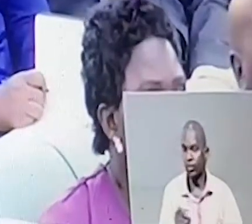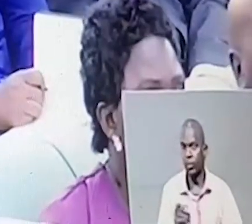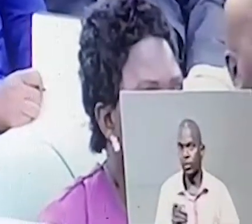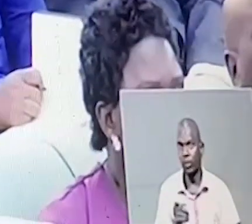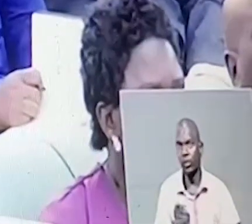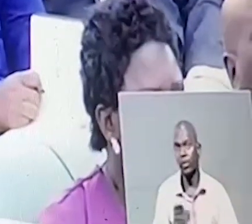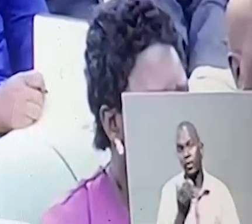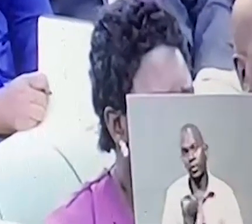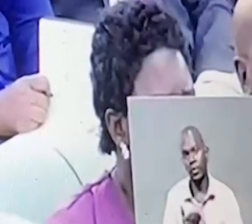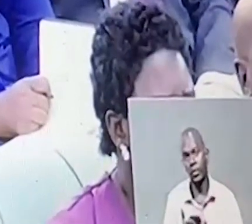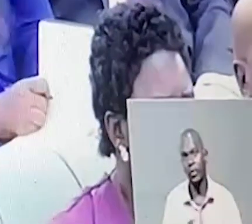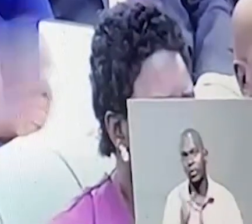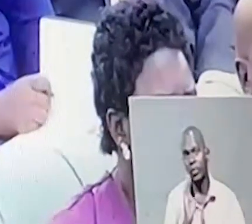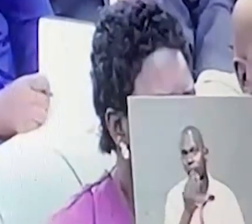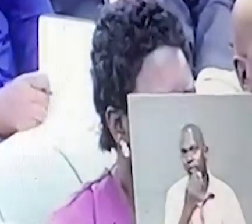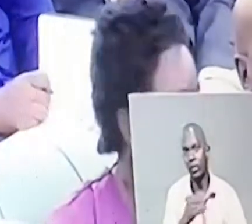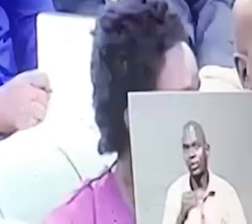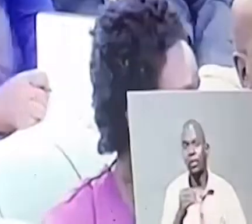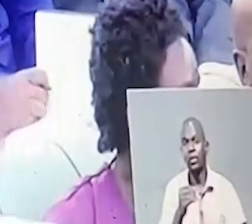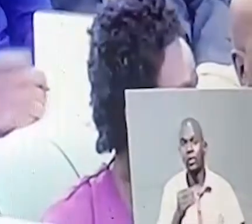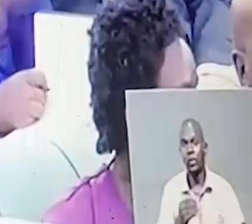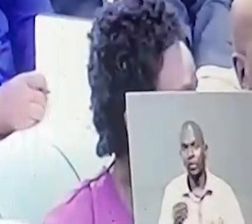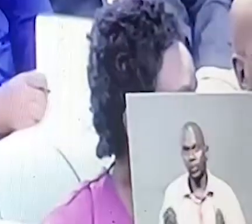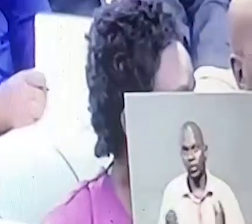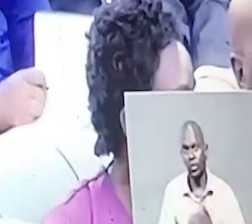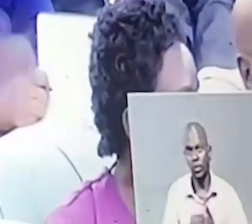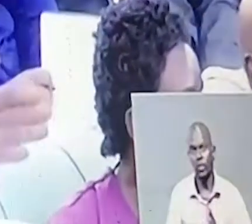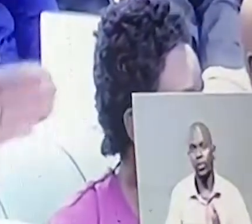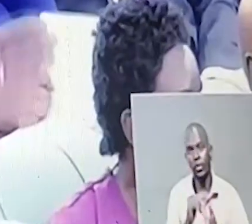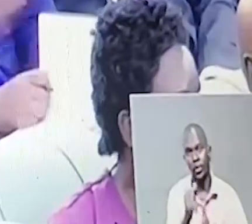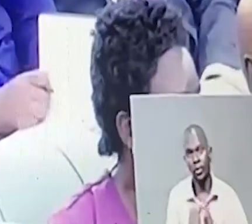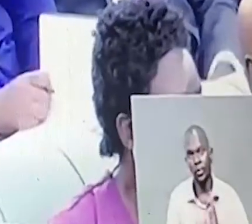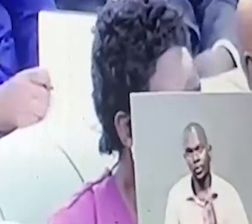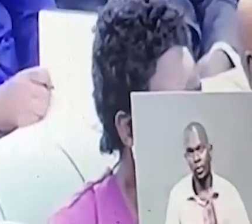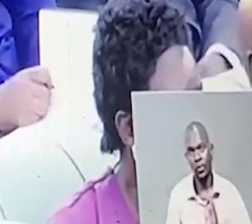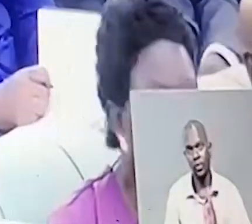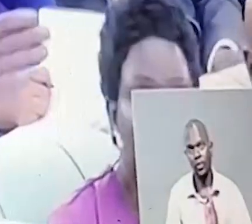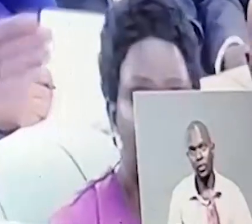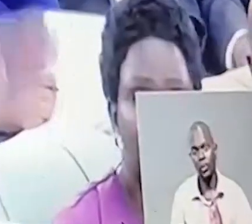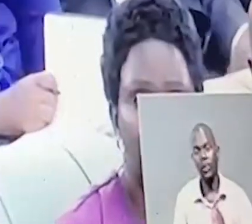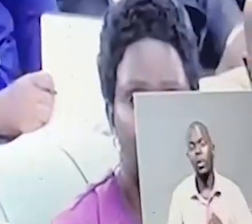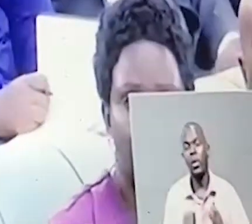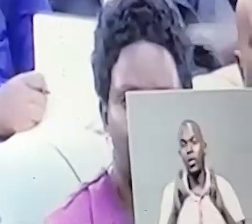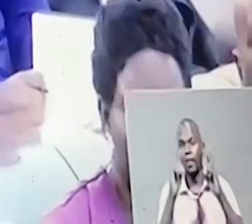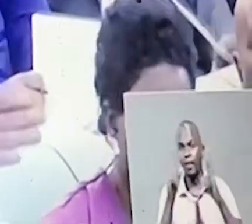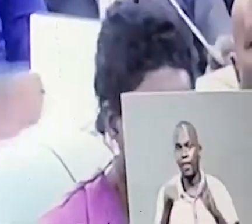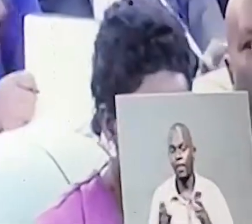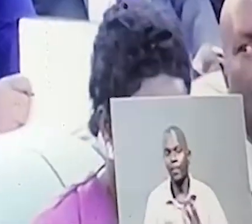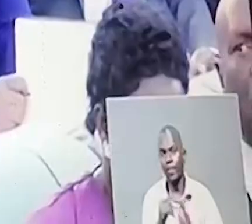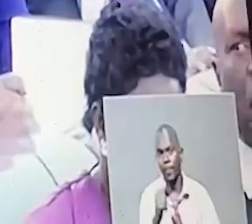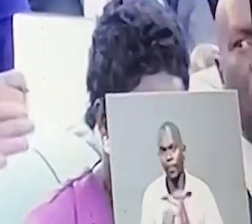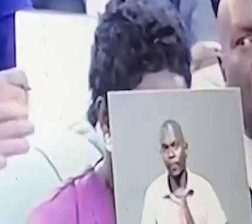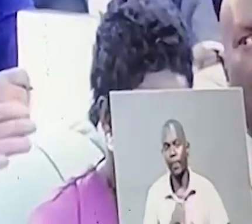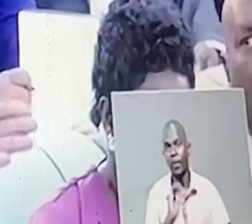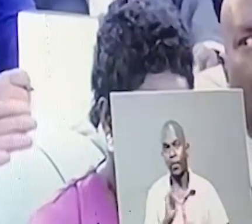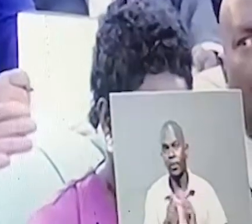We are kindly requesting you to put our petition on the order paper, the motion in the order paper, and we